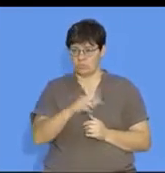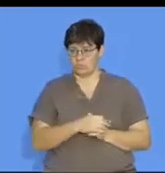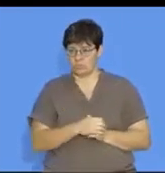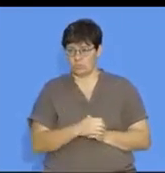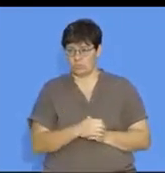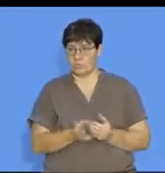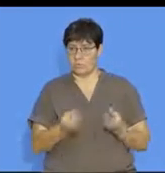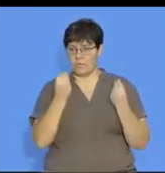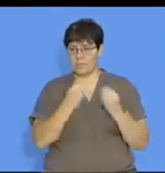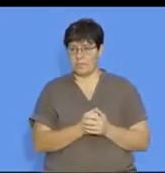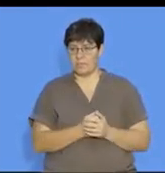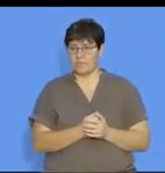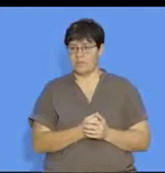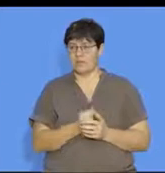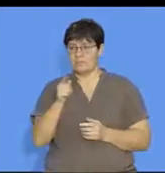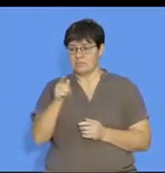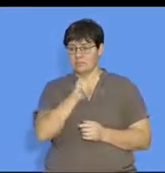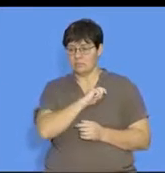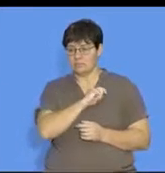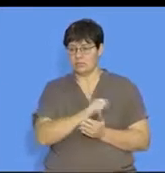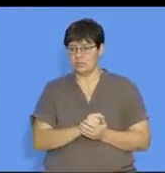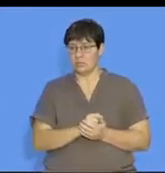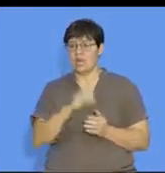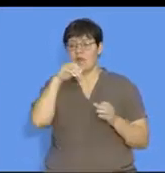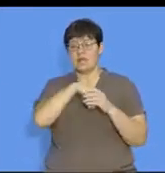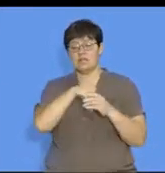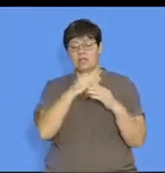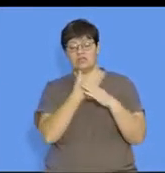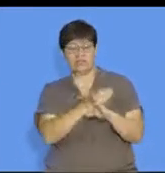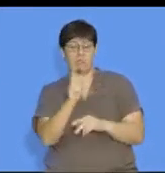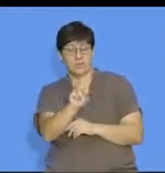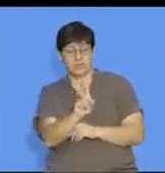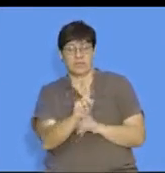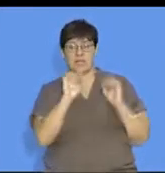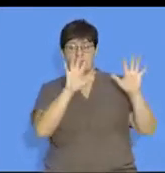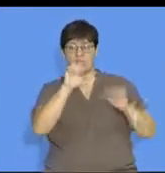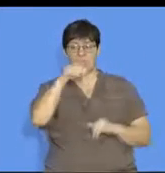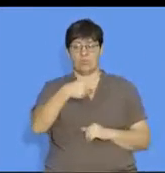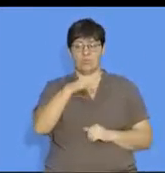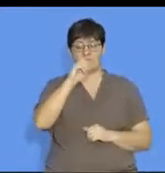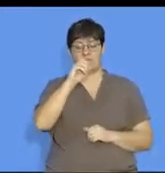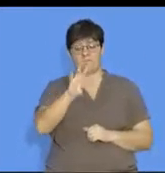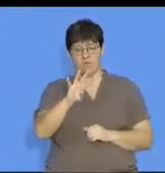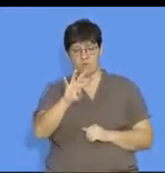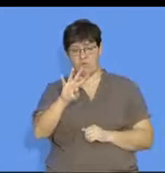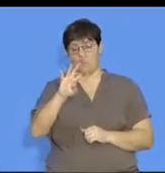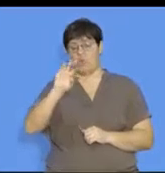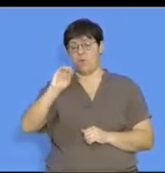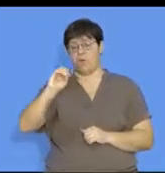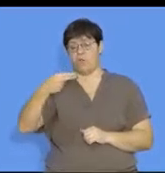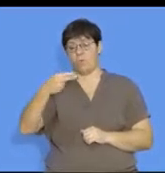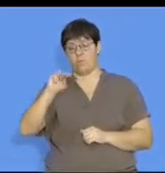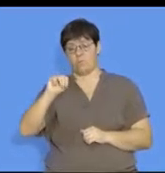1,12, okay? What do we get? So in this case, our internal resistance is 10,04 ohms,